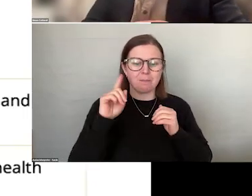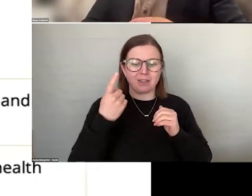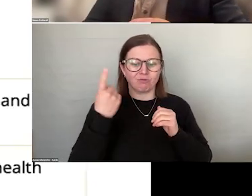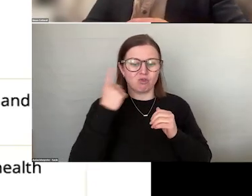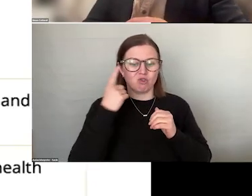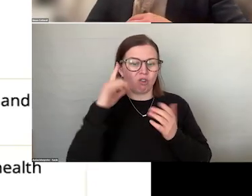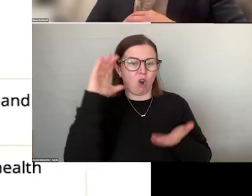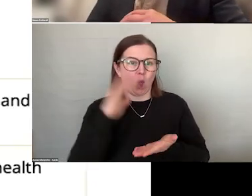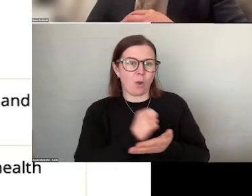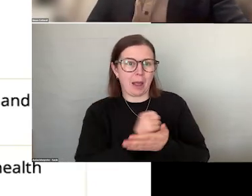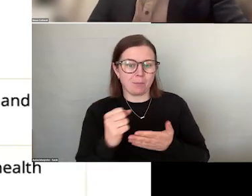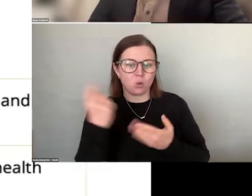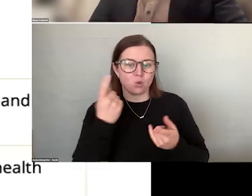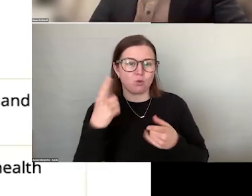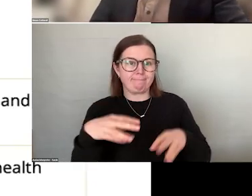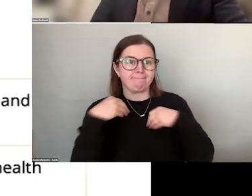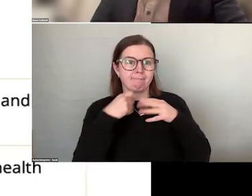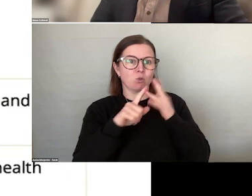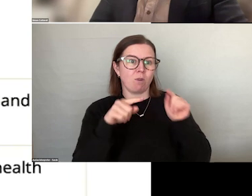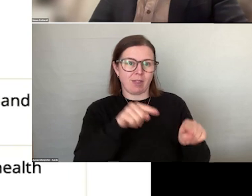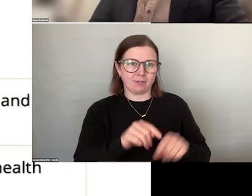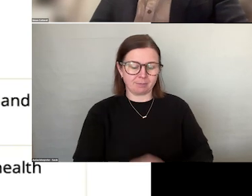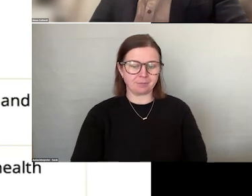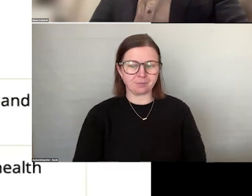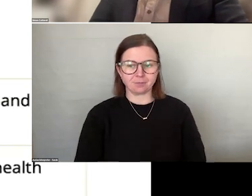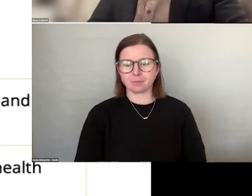uptake in this area.